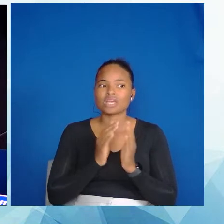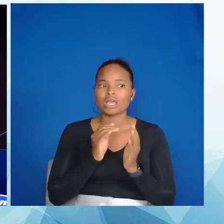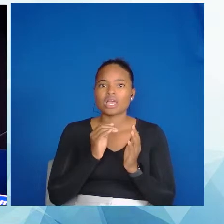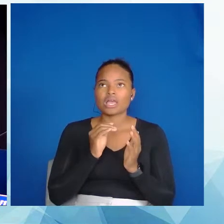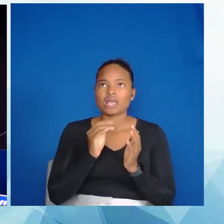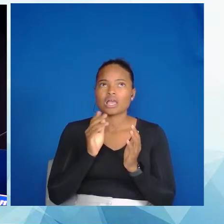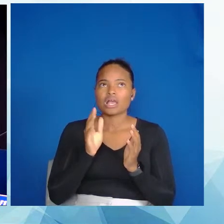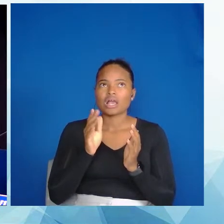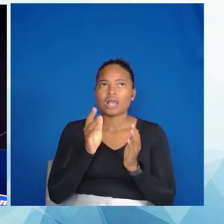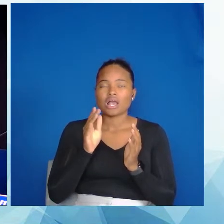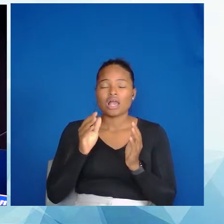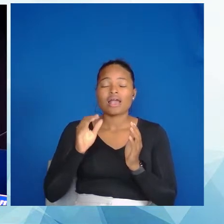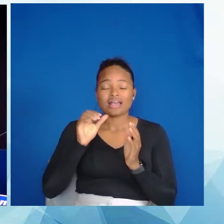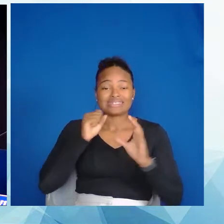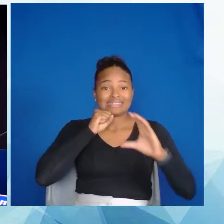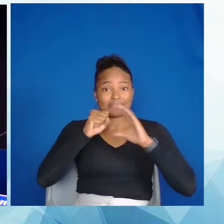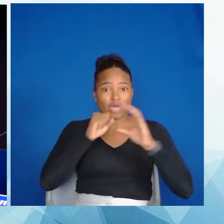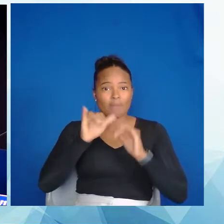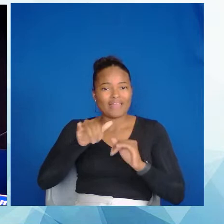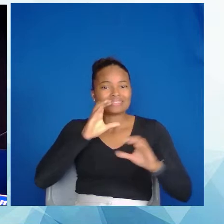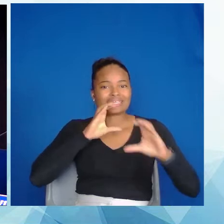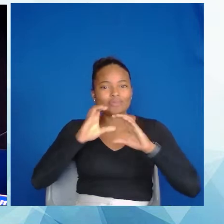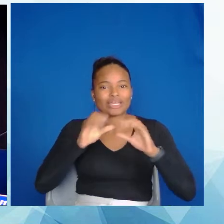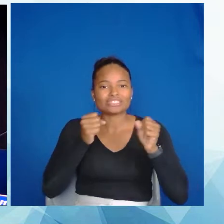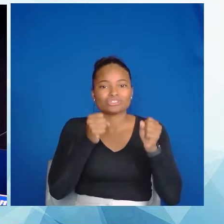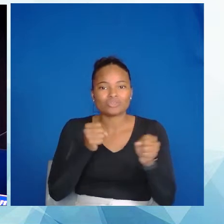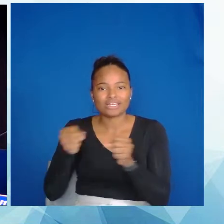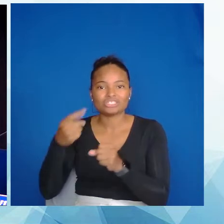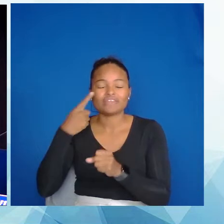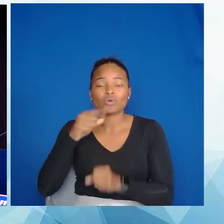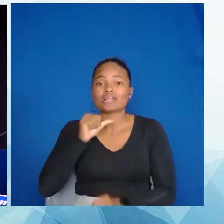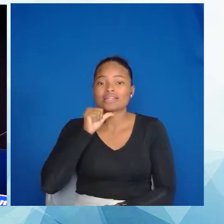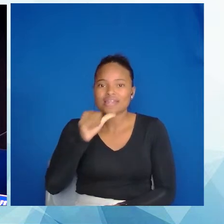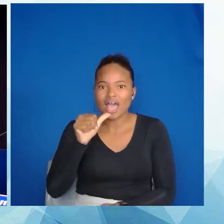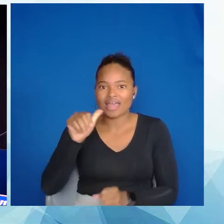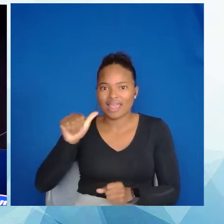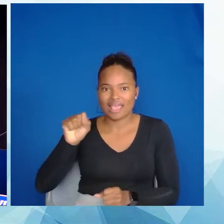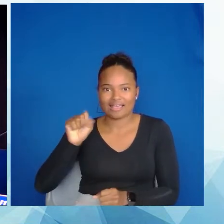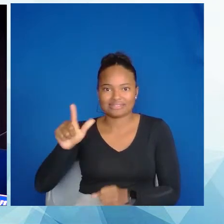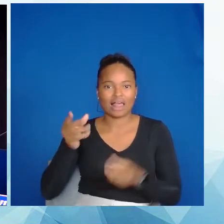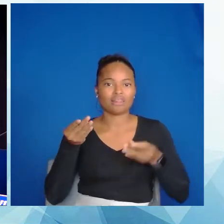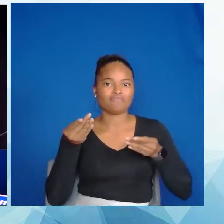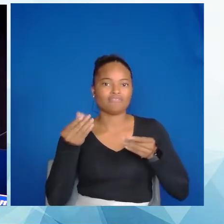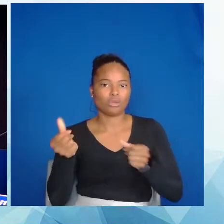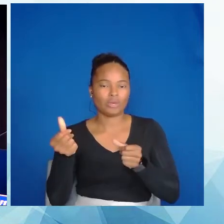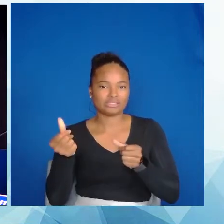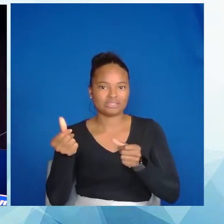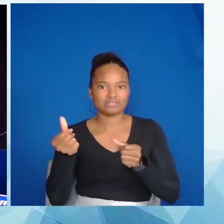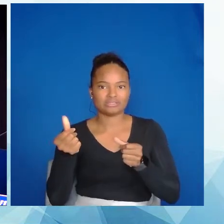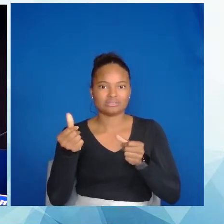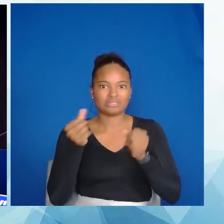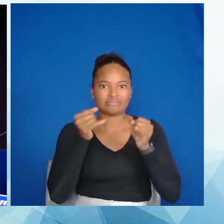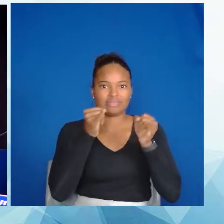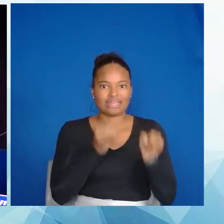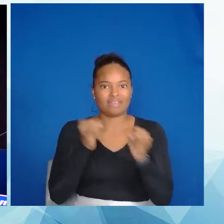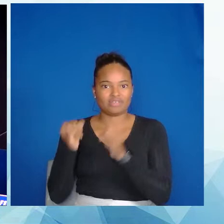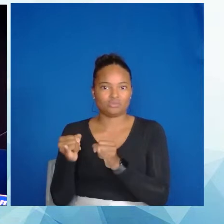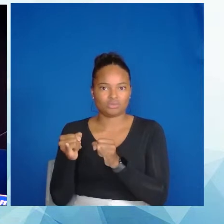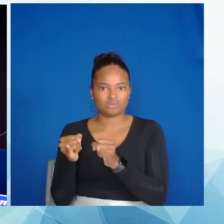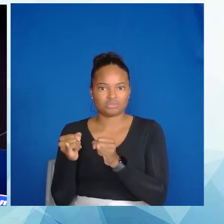is a communication strategy for non-ASL fluent individuals. And I think that phrasing is a little